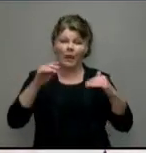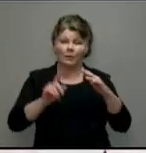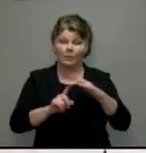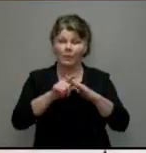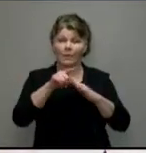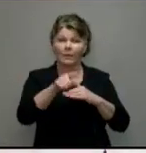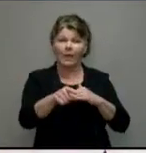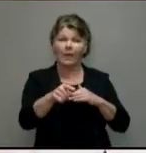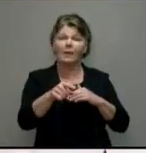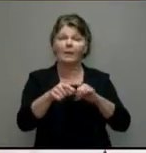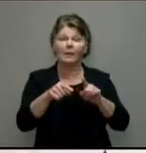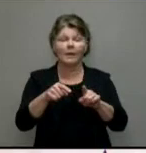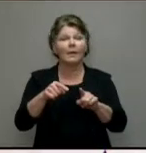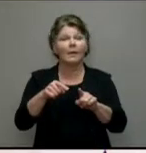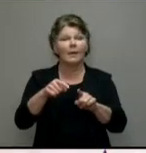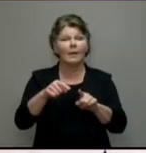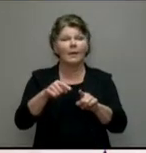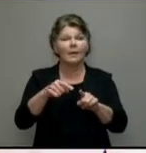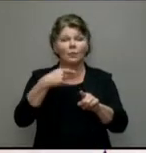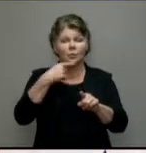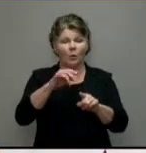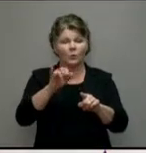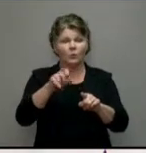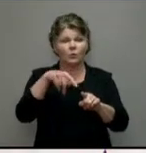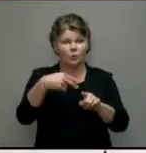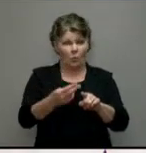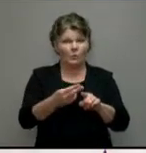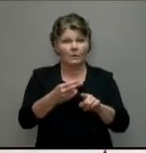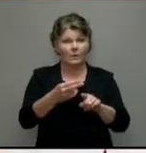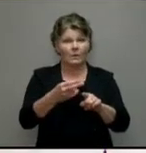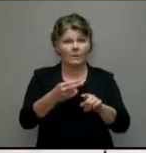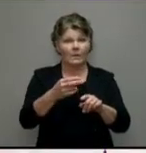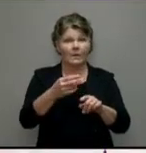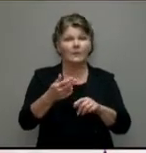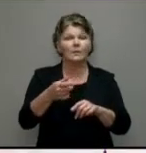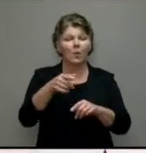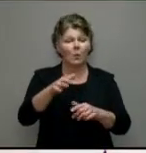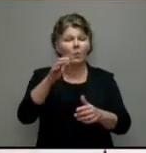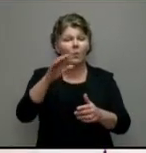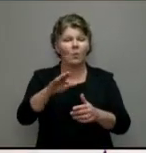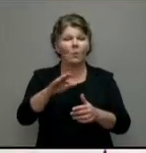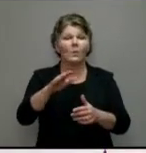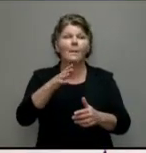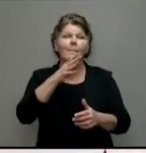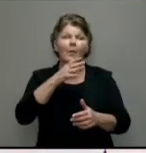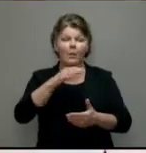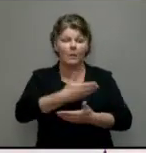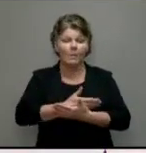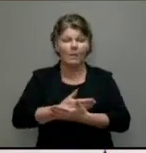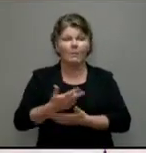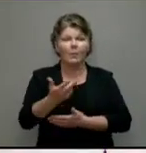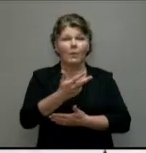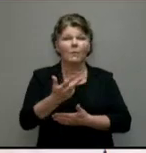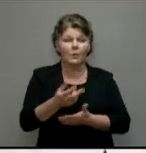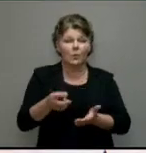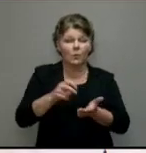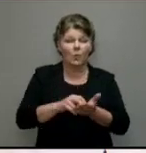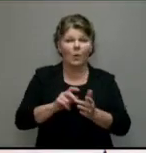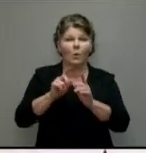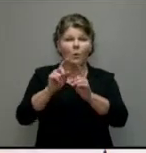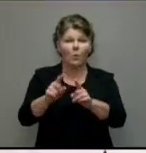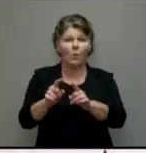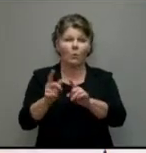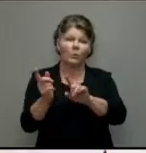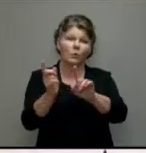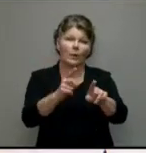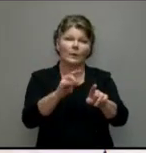the child and his mother, and go to the land of Israel, for those who sought the child's life are dead.' And he rose and